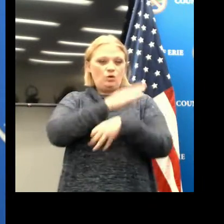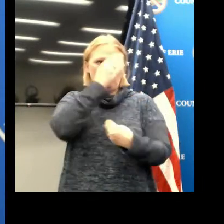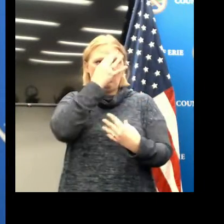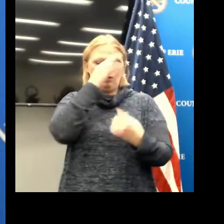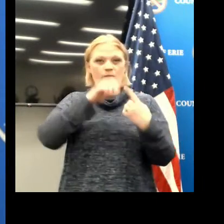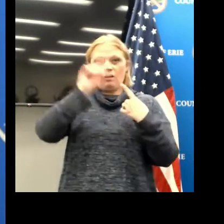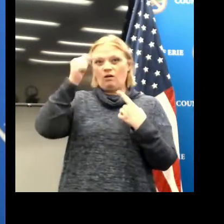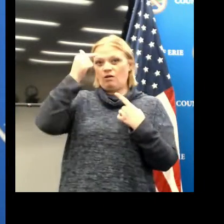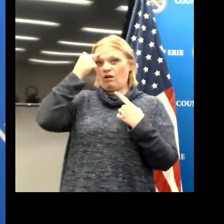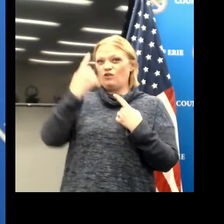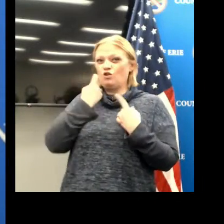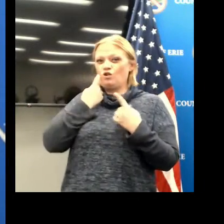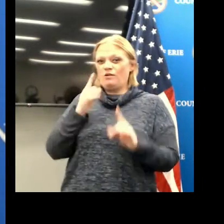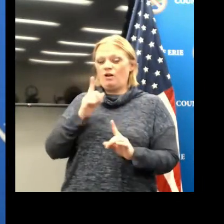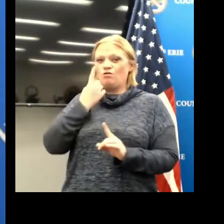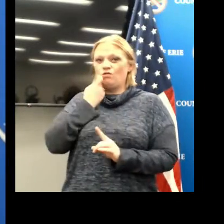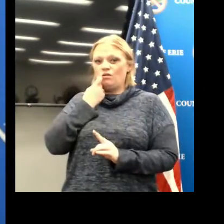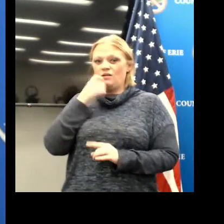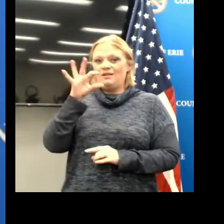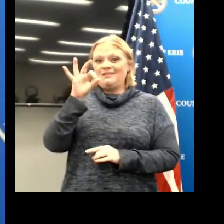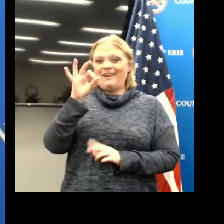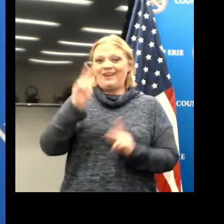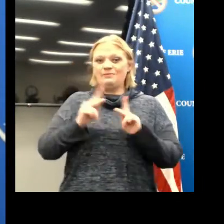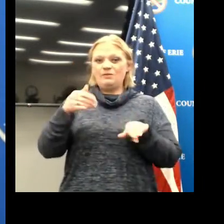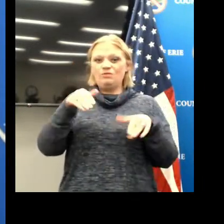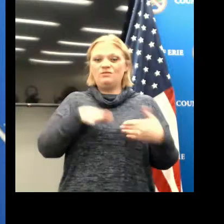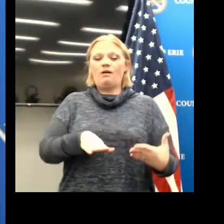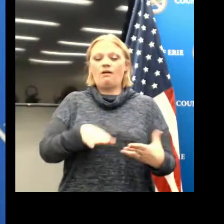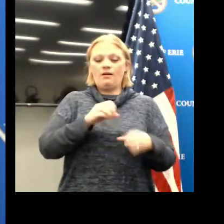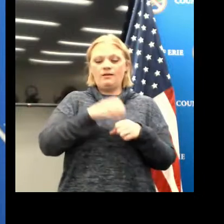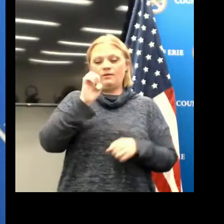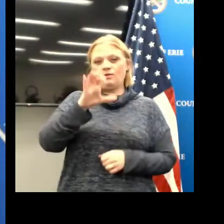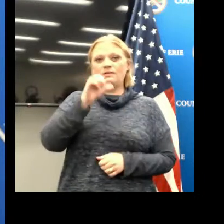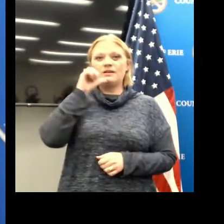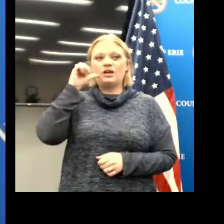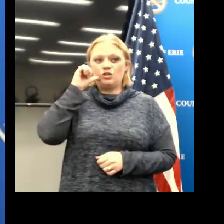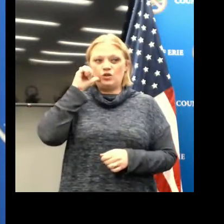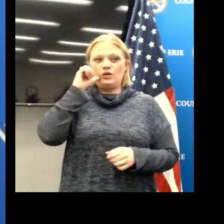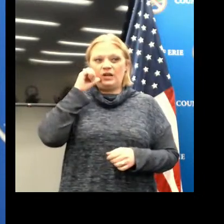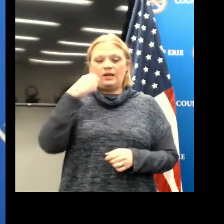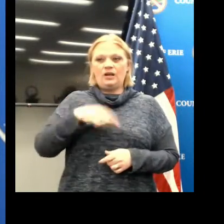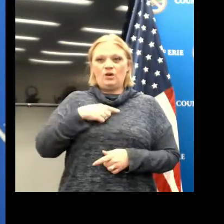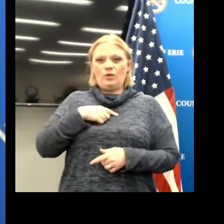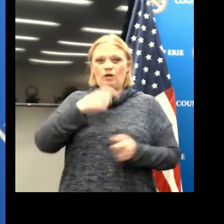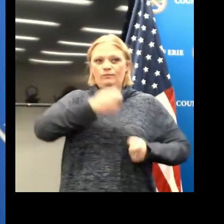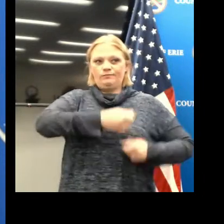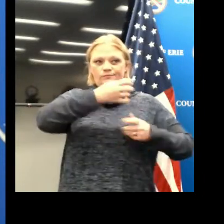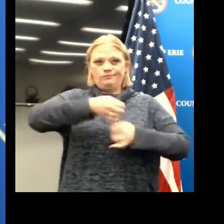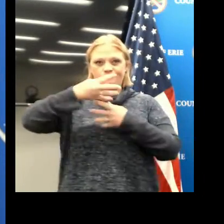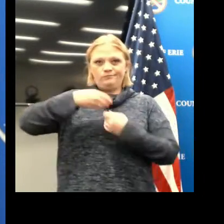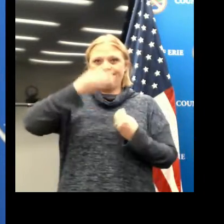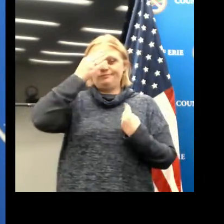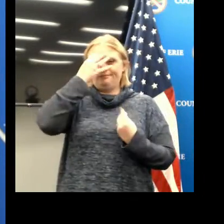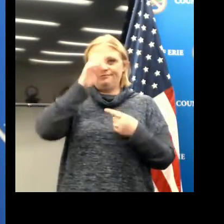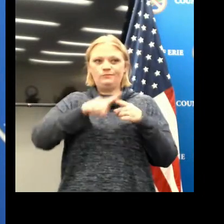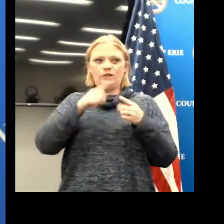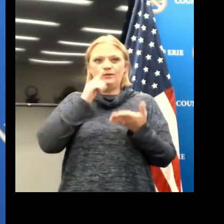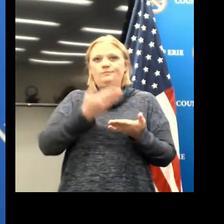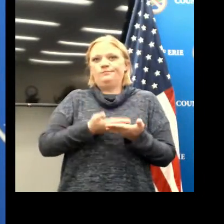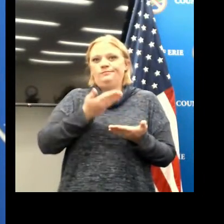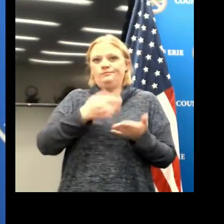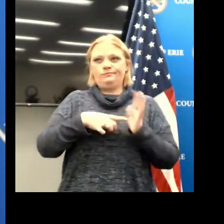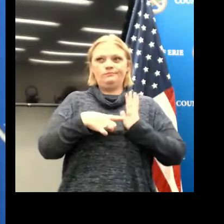governor announced just recently that 9 individuals died in Erie County yesterday. We are pulling that information up, but it just goes to show